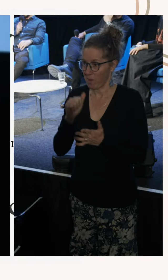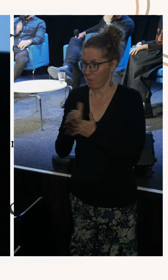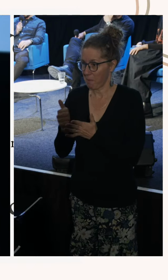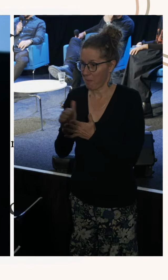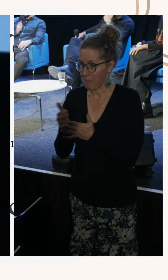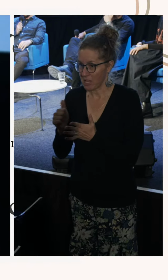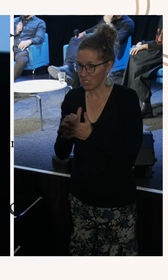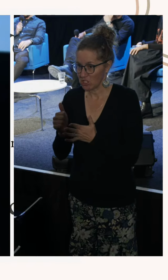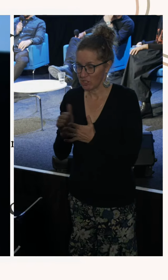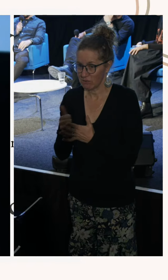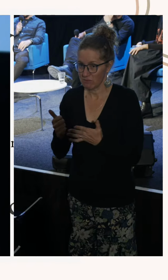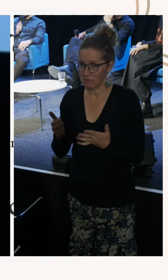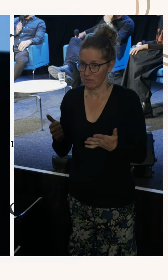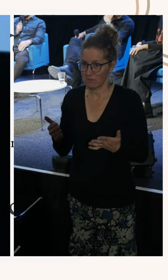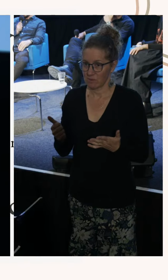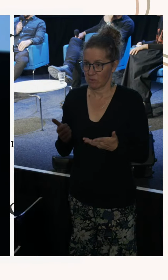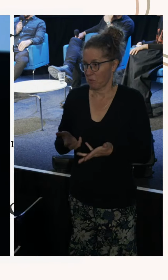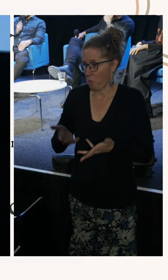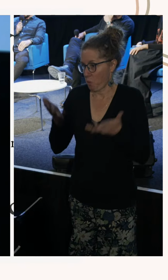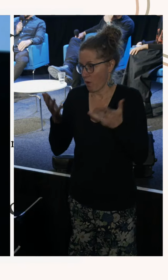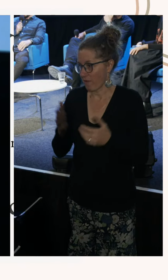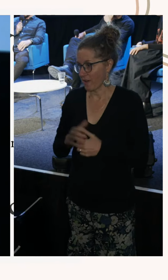publish wherever.